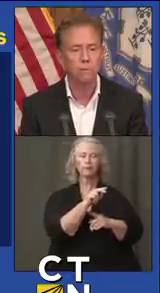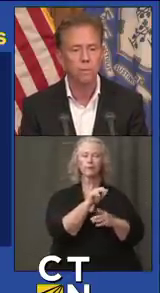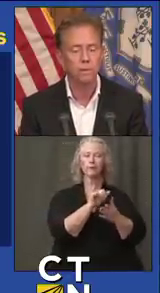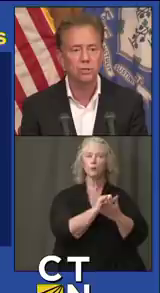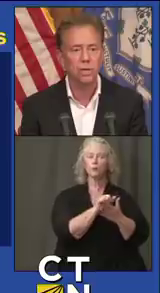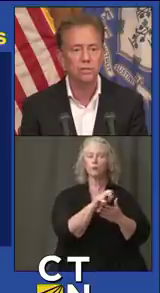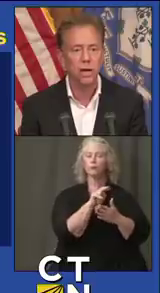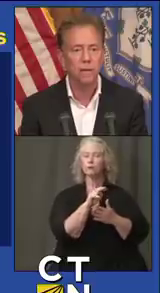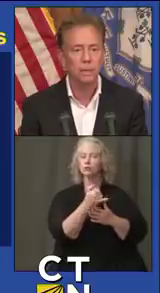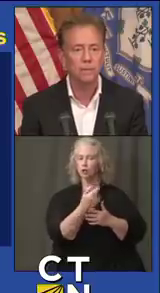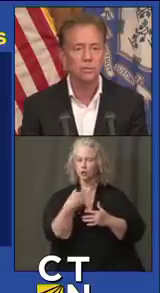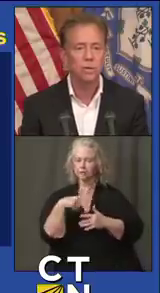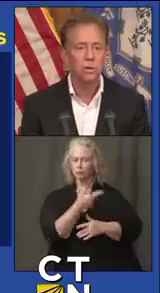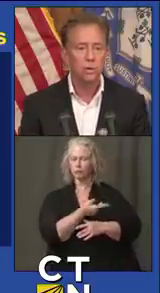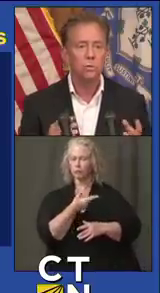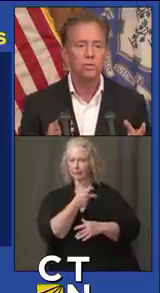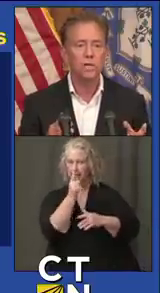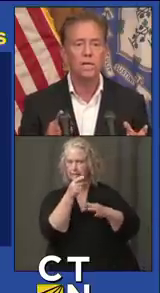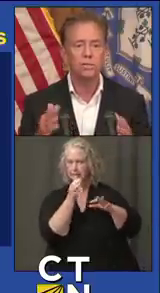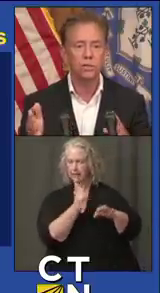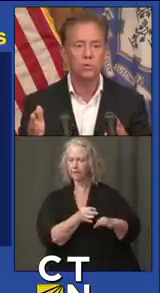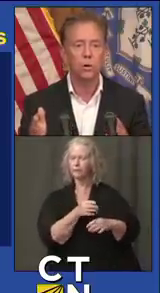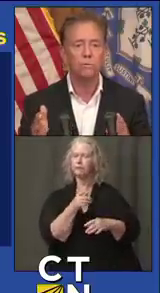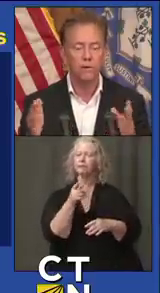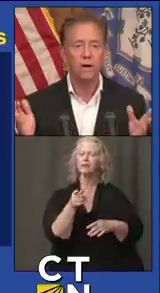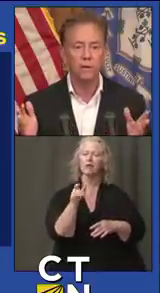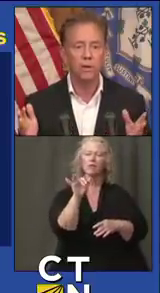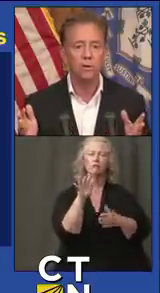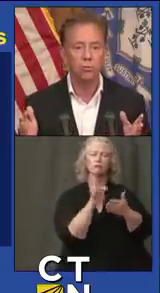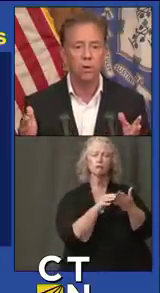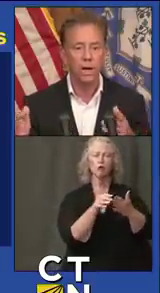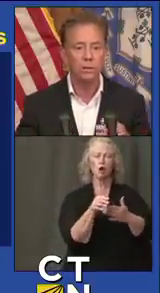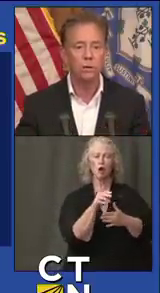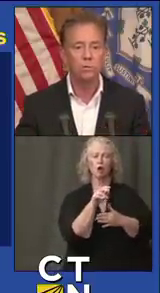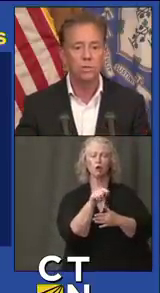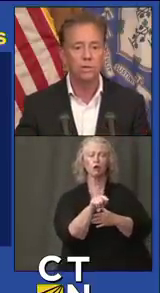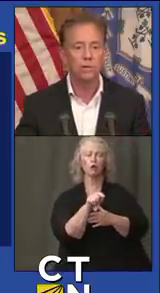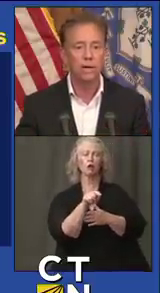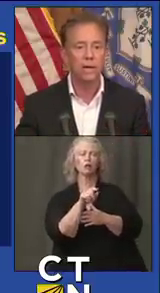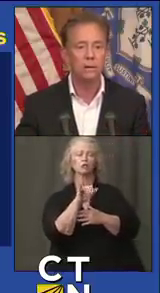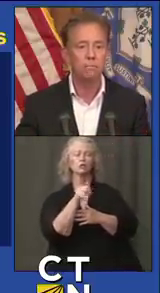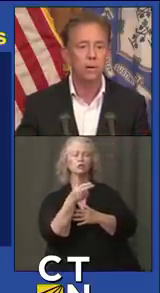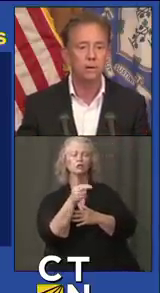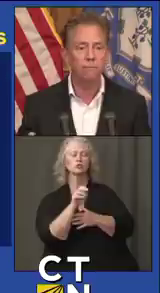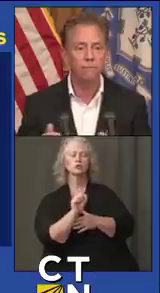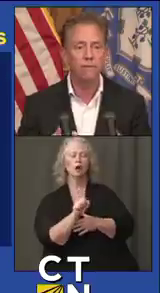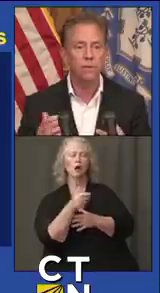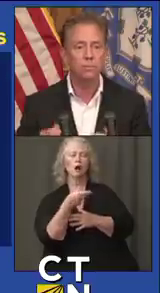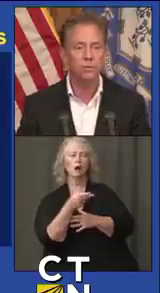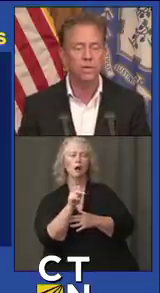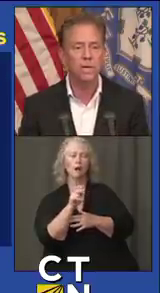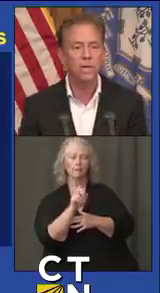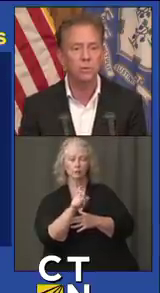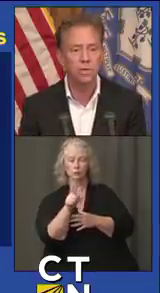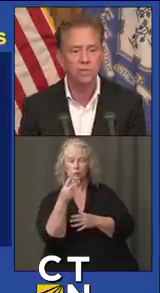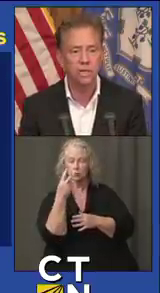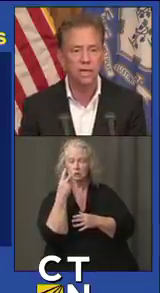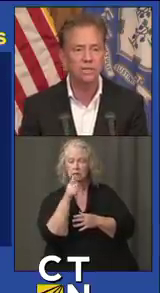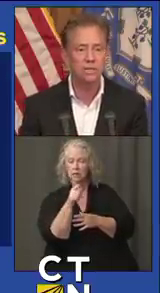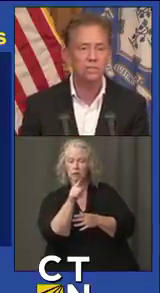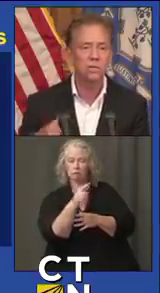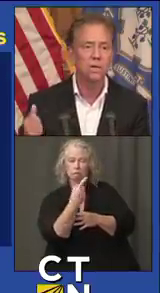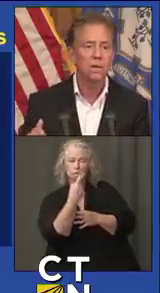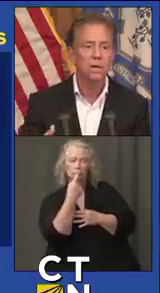chart from Johns Hopkins, those states that are on fire, they're in red. Those that have had a better than 50% increase